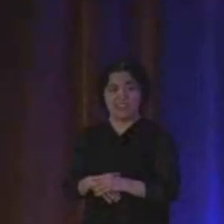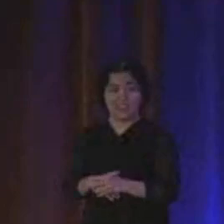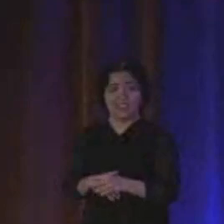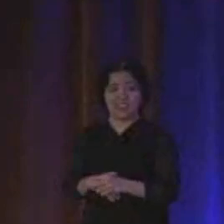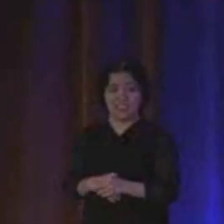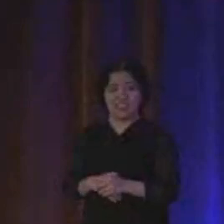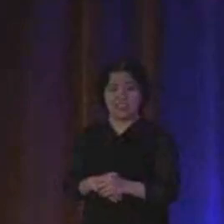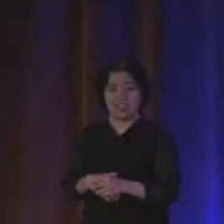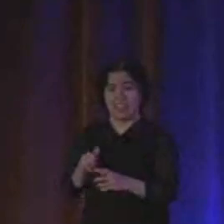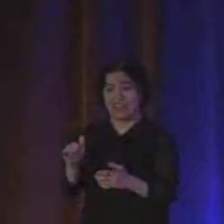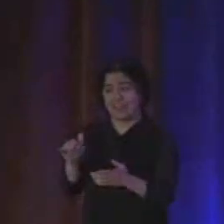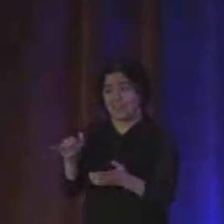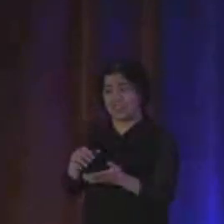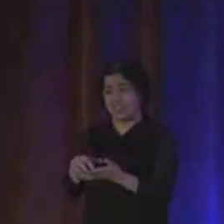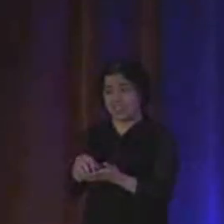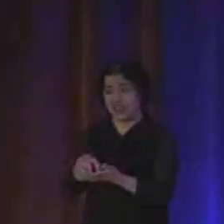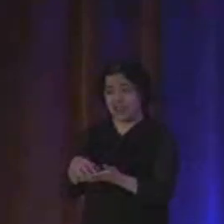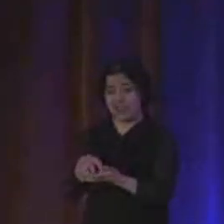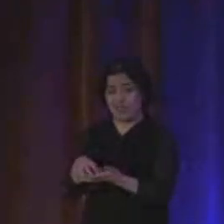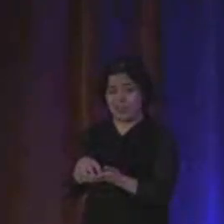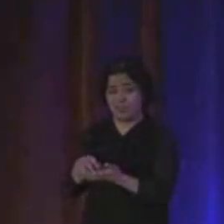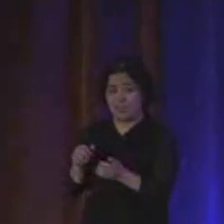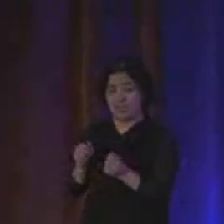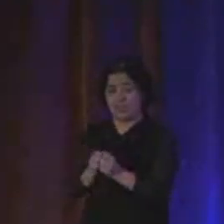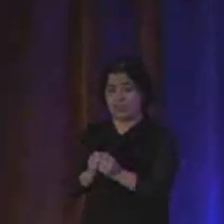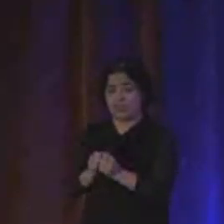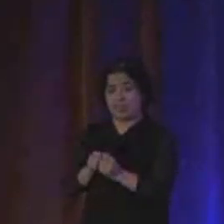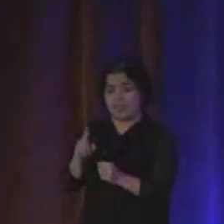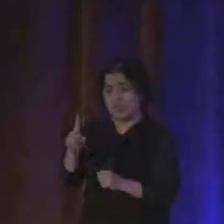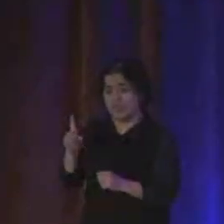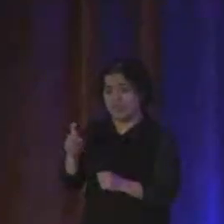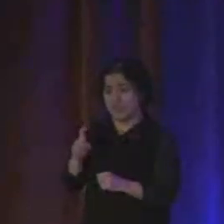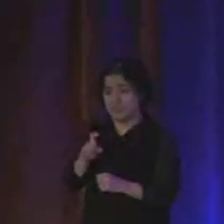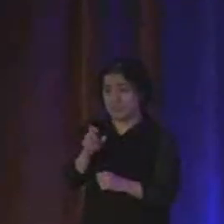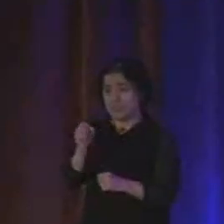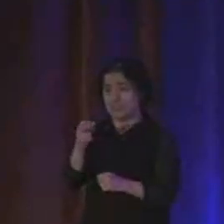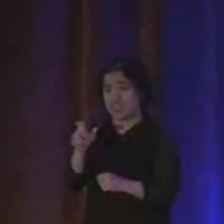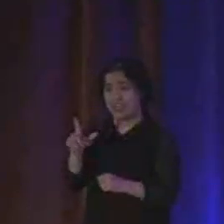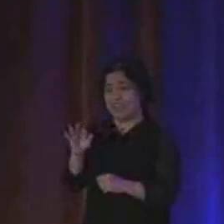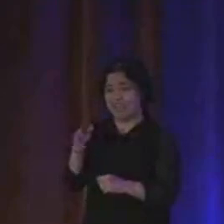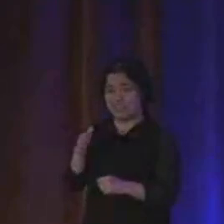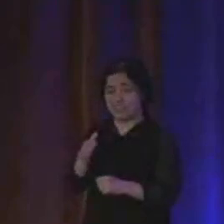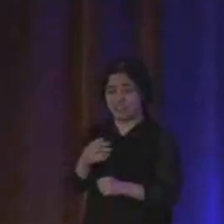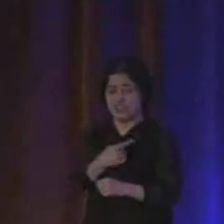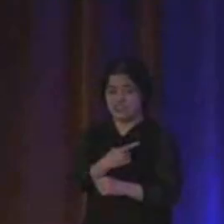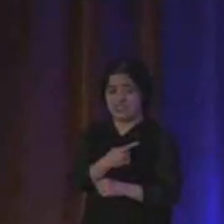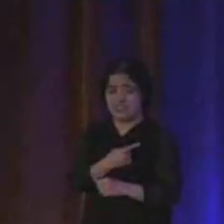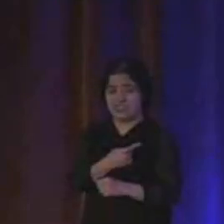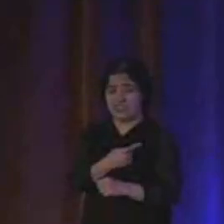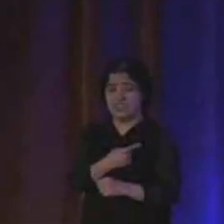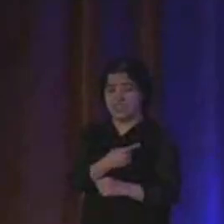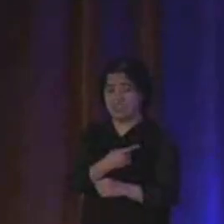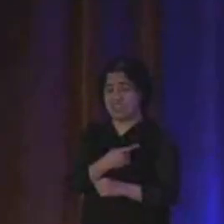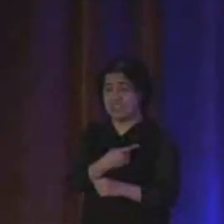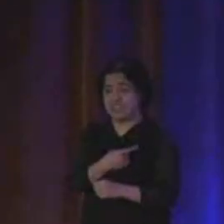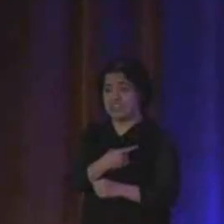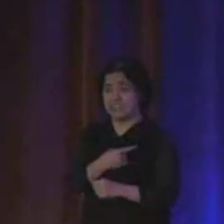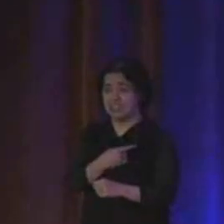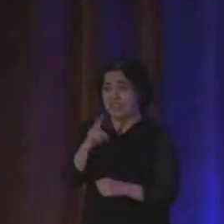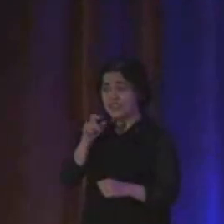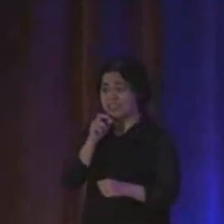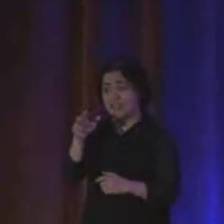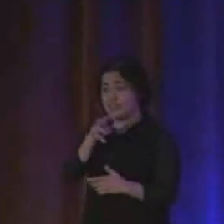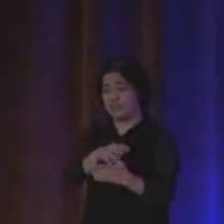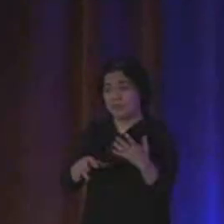Like Jell-O with shellfish. And things can go wrong very quickly. So you really shouldn't be mixing